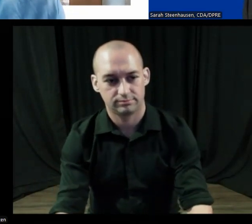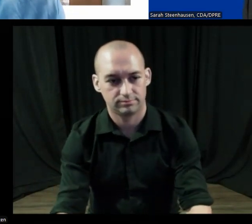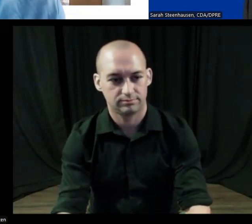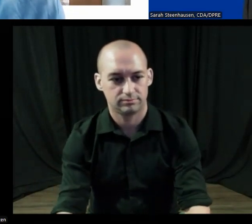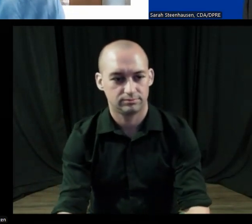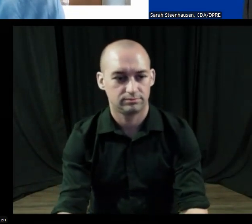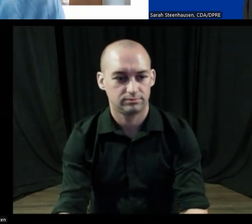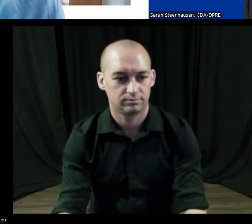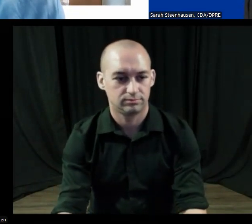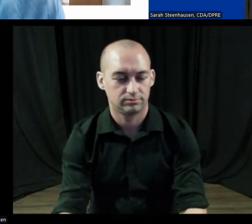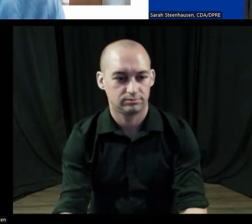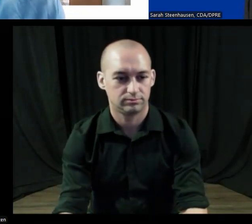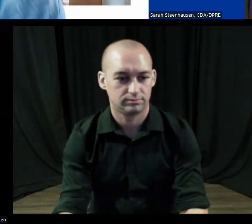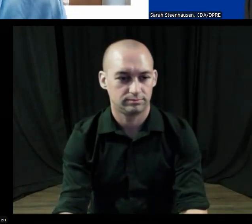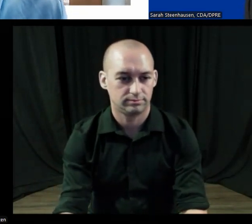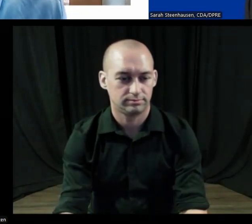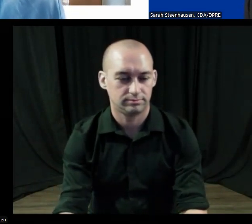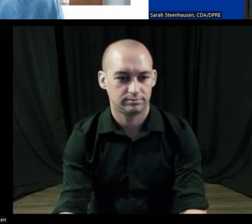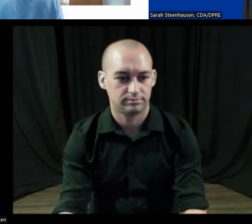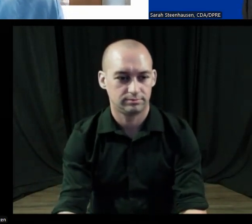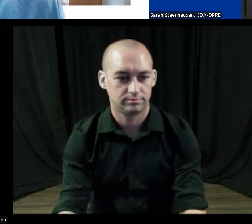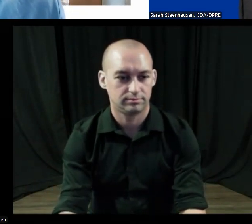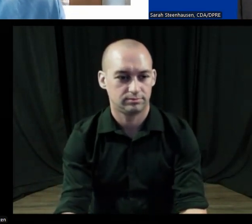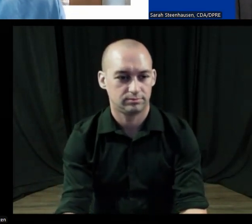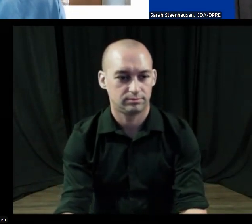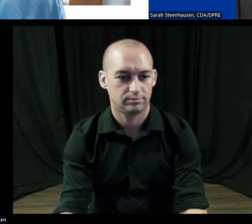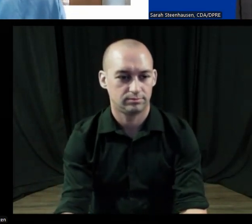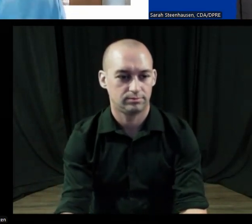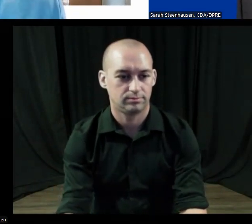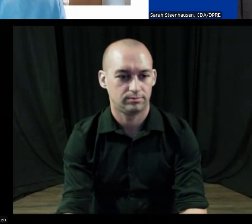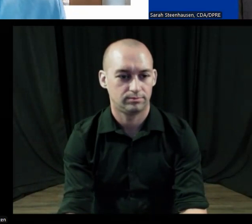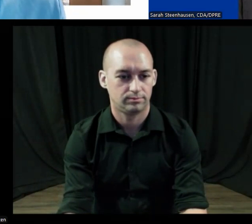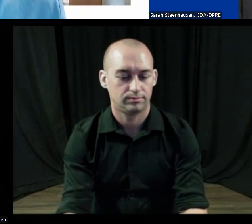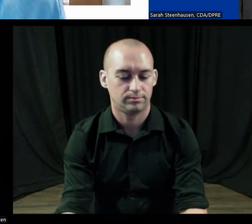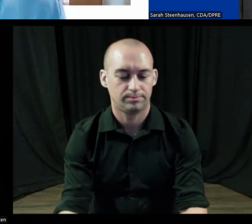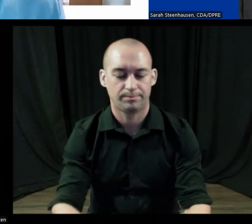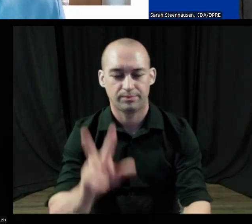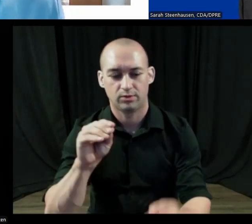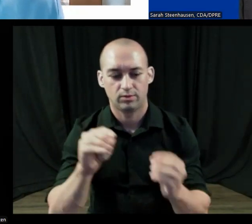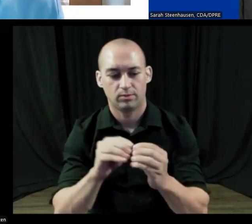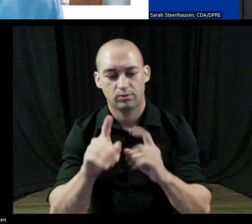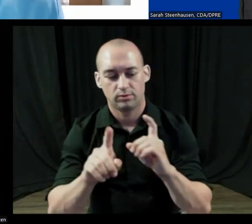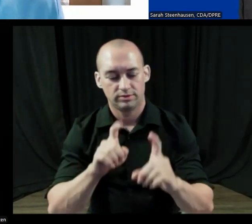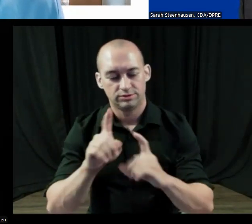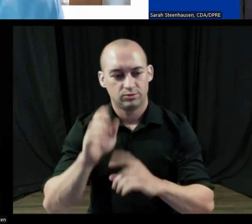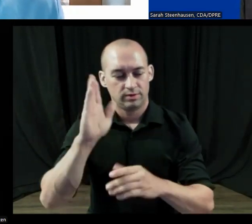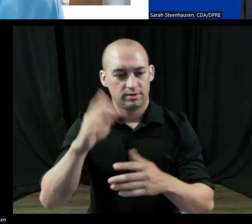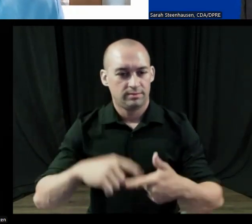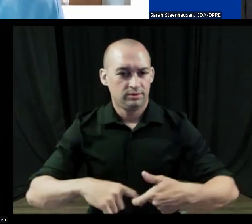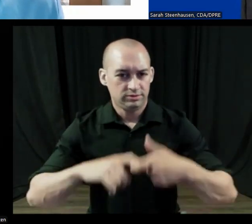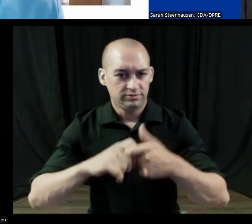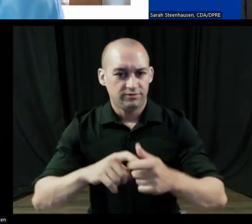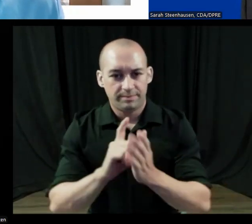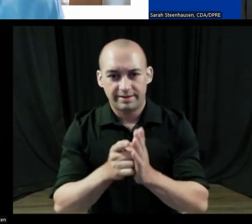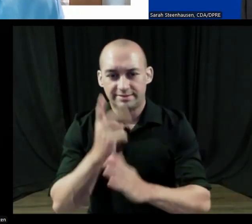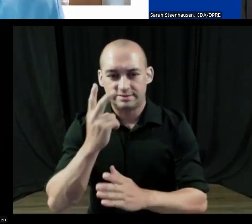open questions. I will leave it. We will just pause for a moment to see if there are anybody else